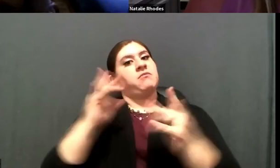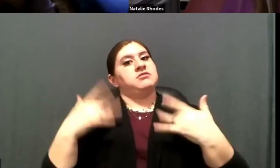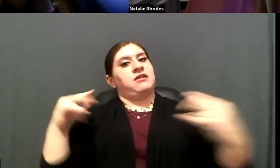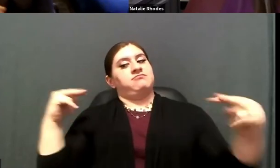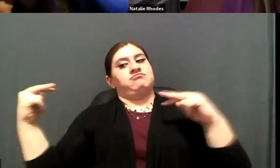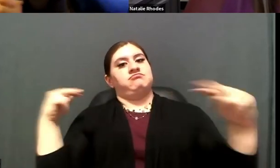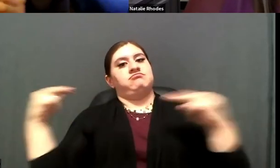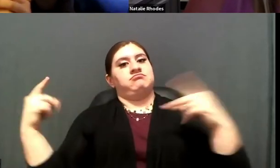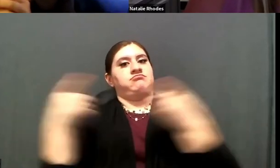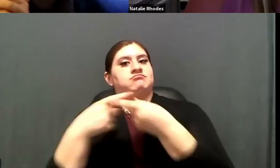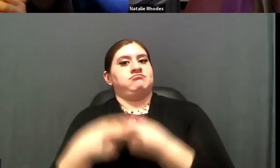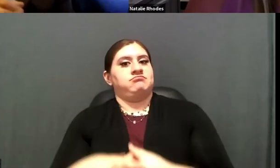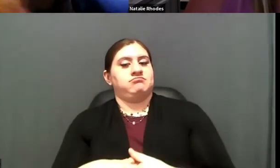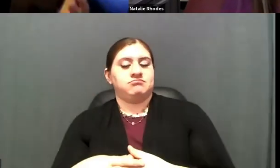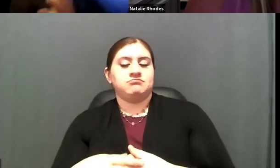there.